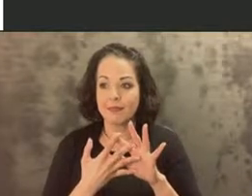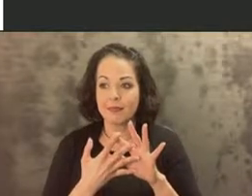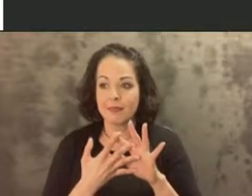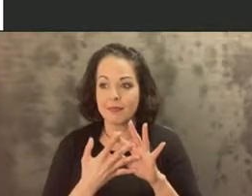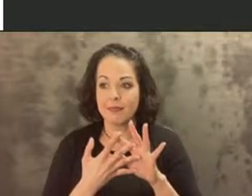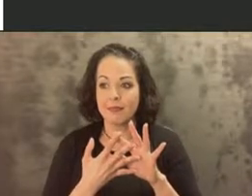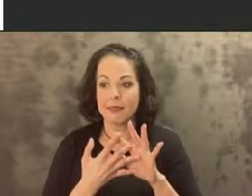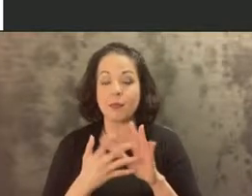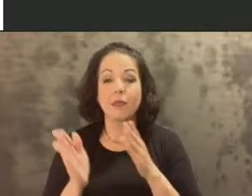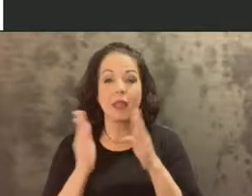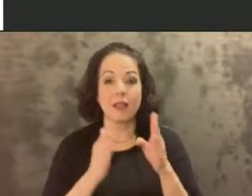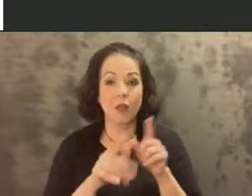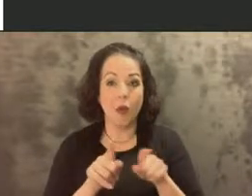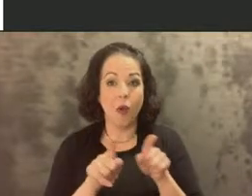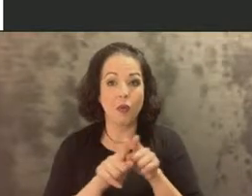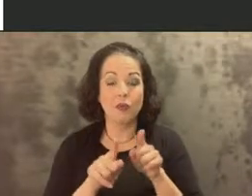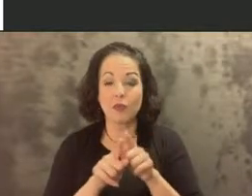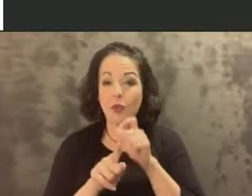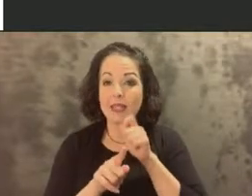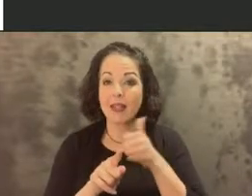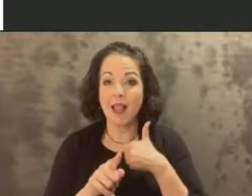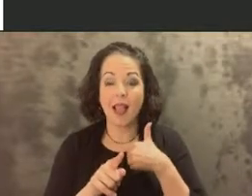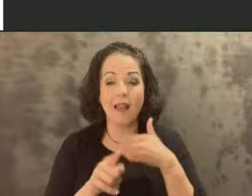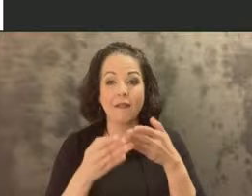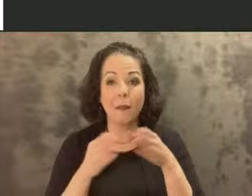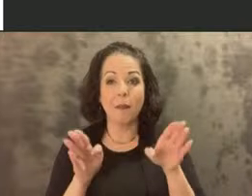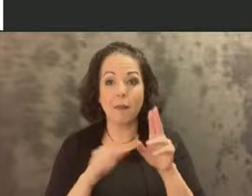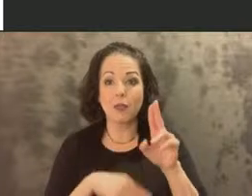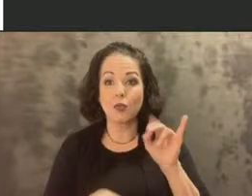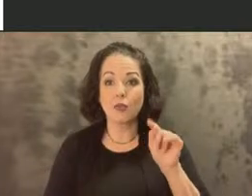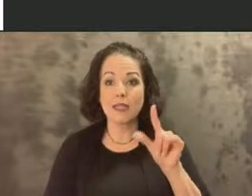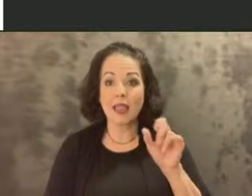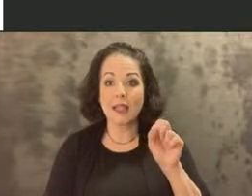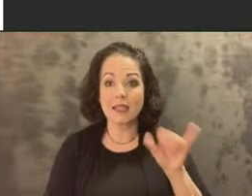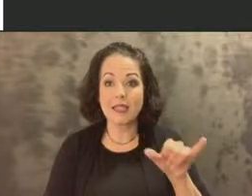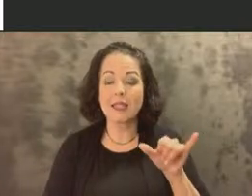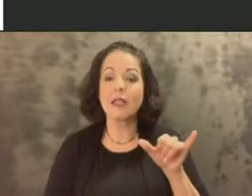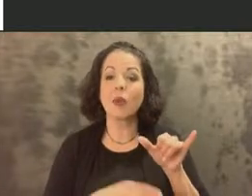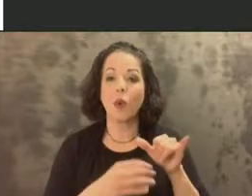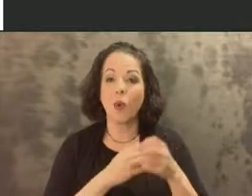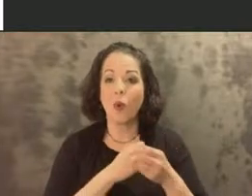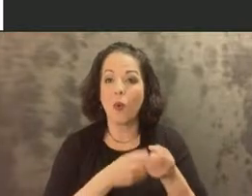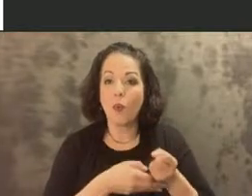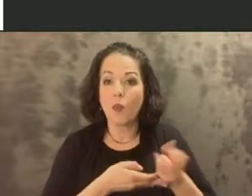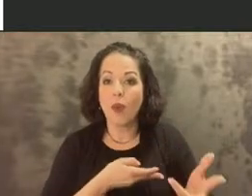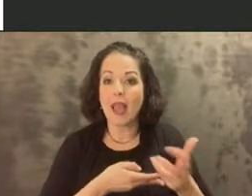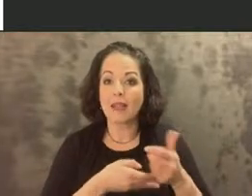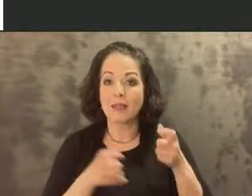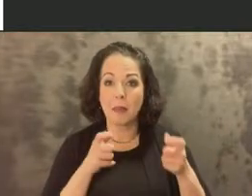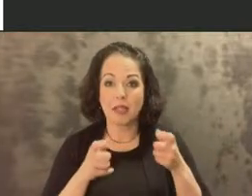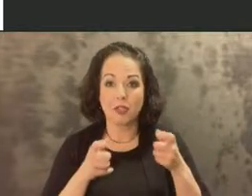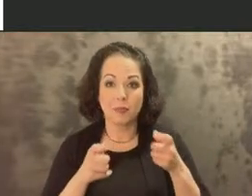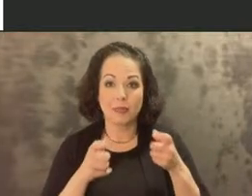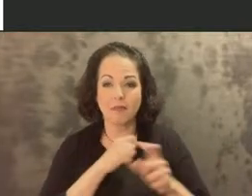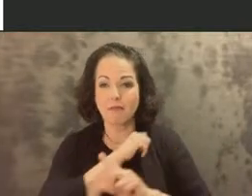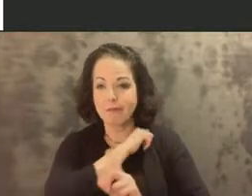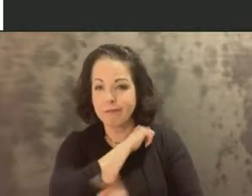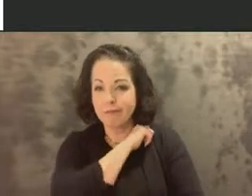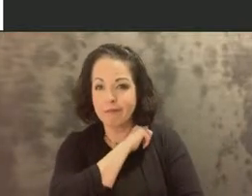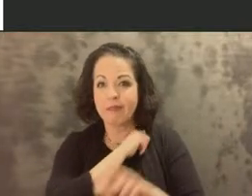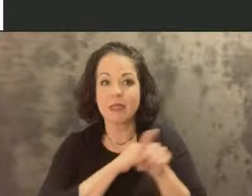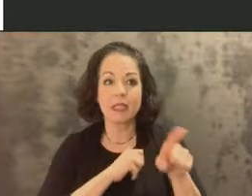then also lack of public utilities such as modern waste management. So we have